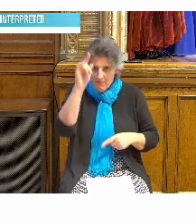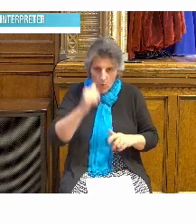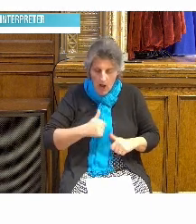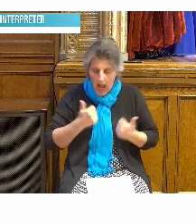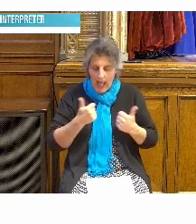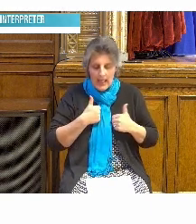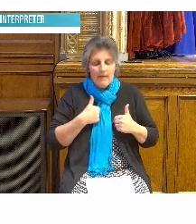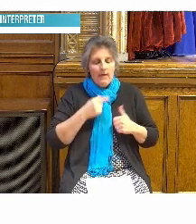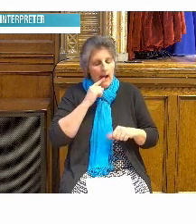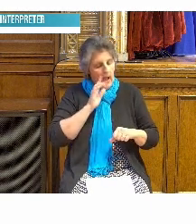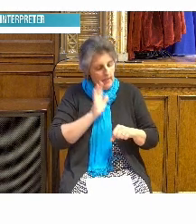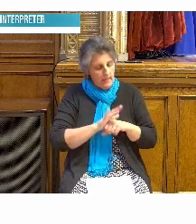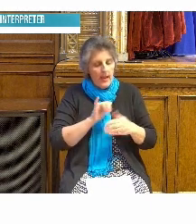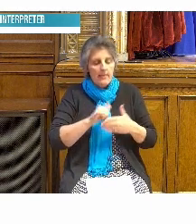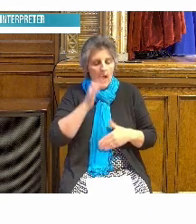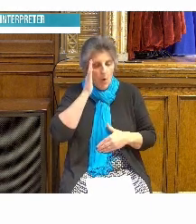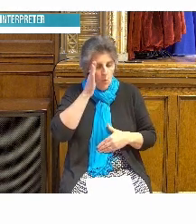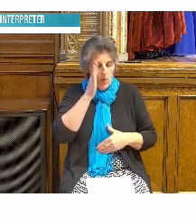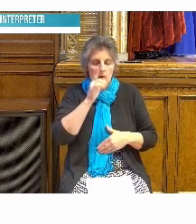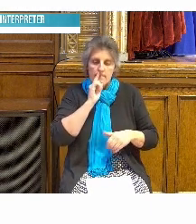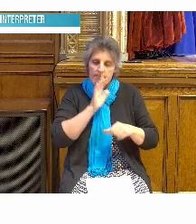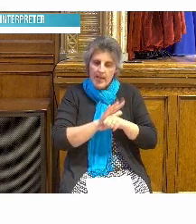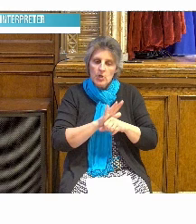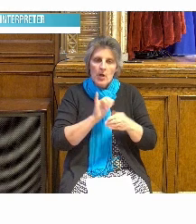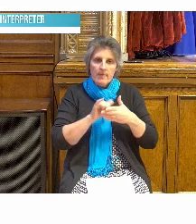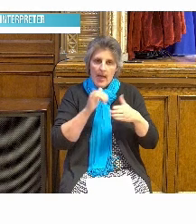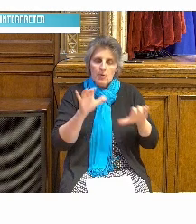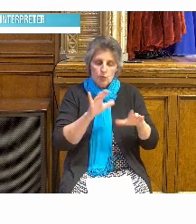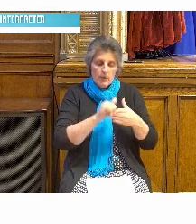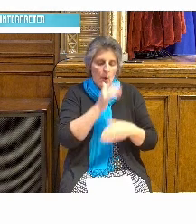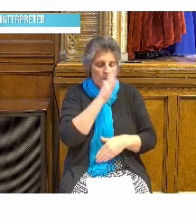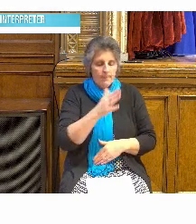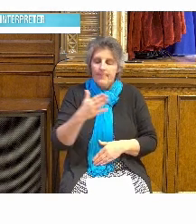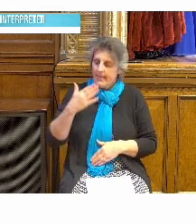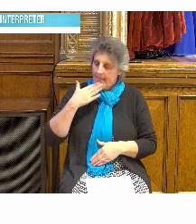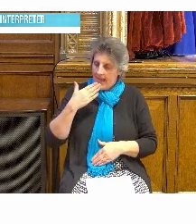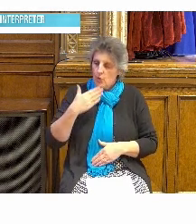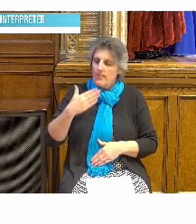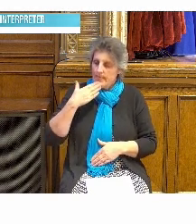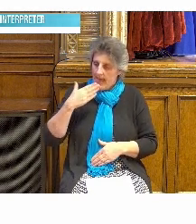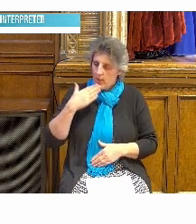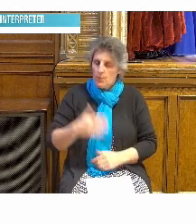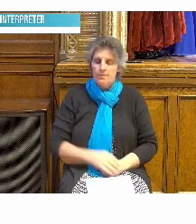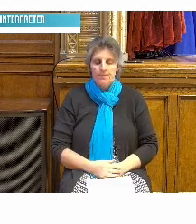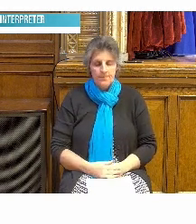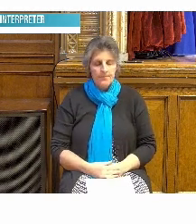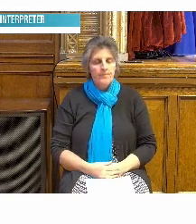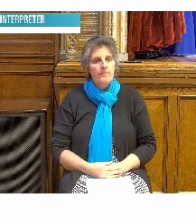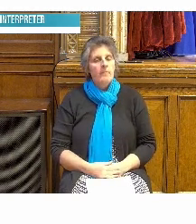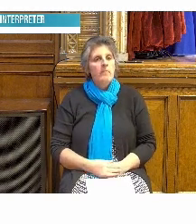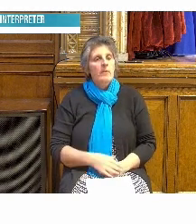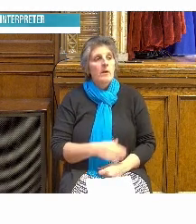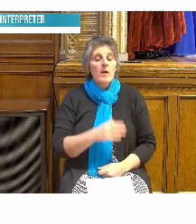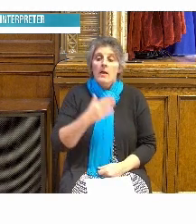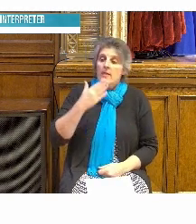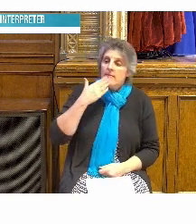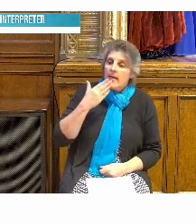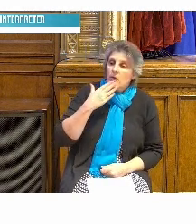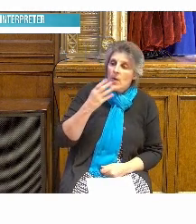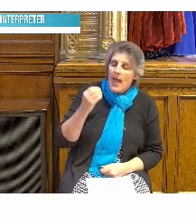I am committing that I will make sure we get that going. So thank you. Thank you. And